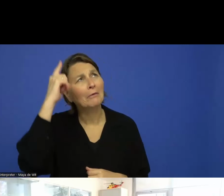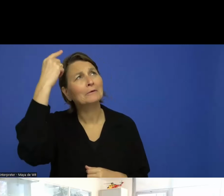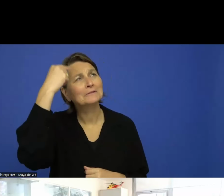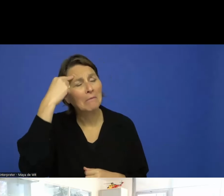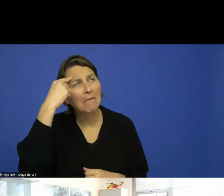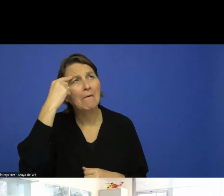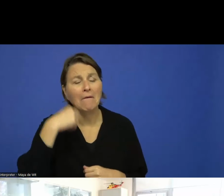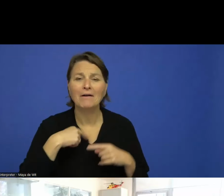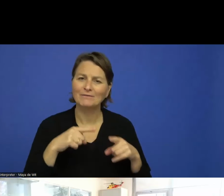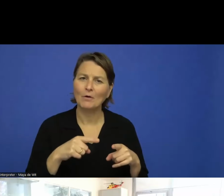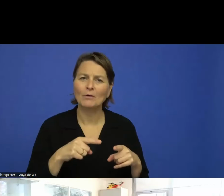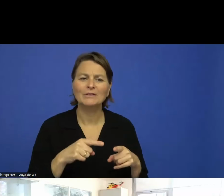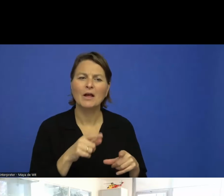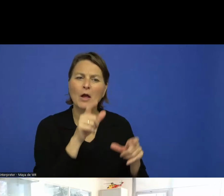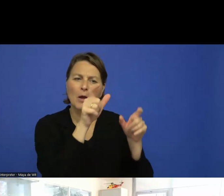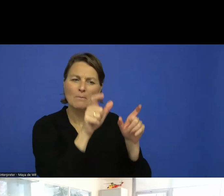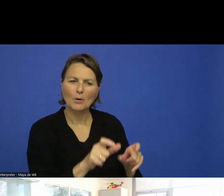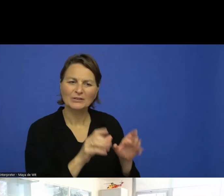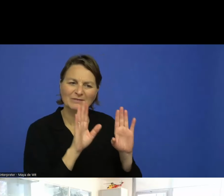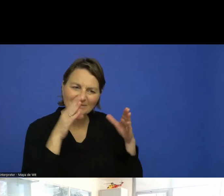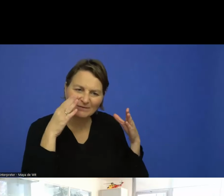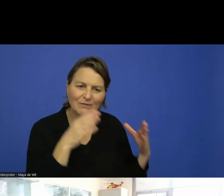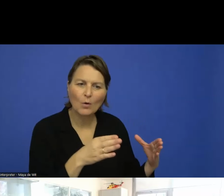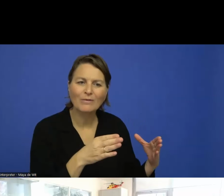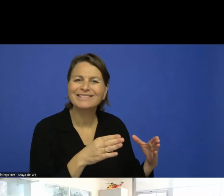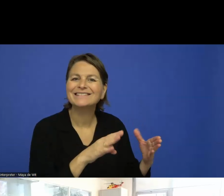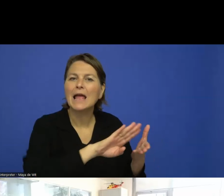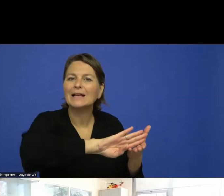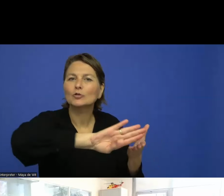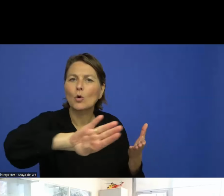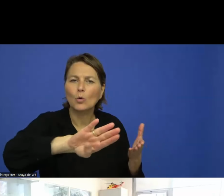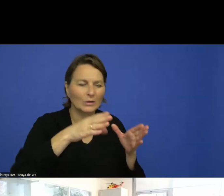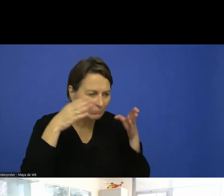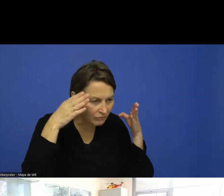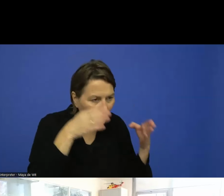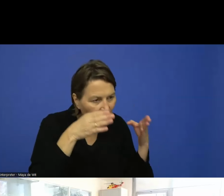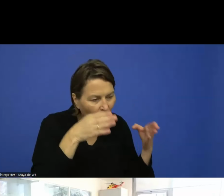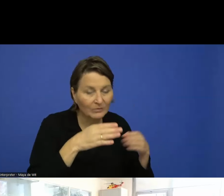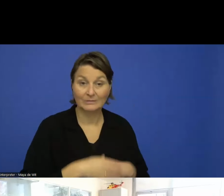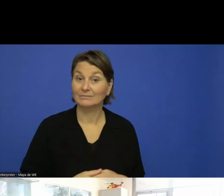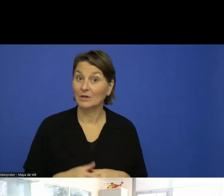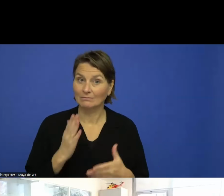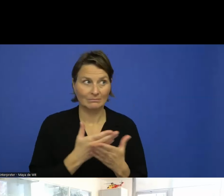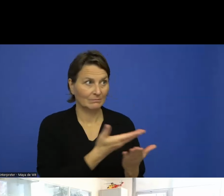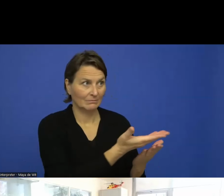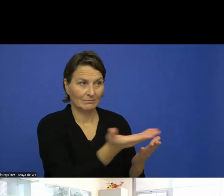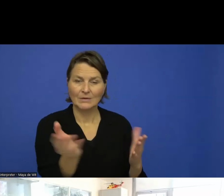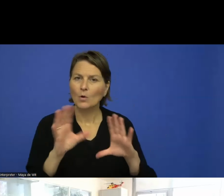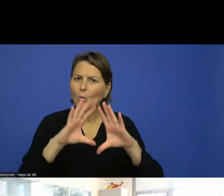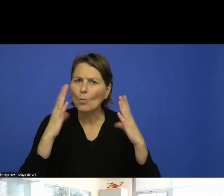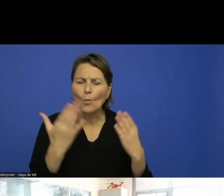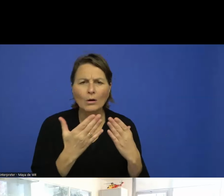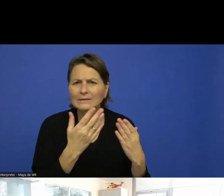people who would be excluded. So we were trying to understand in the real world where the demand of a product or a service or a